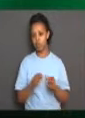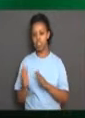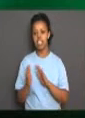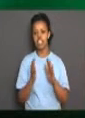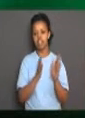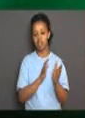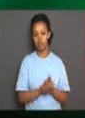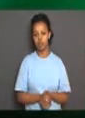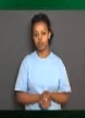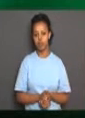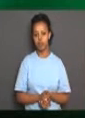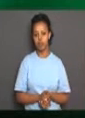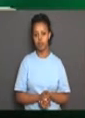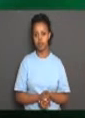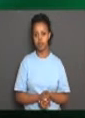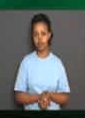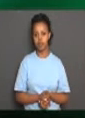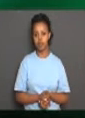Students, let's get ready.